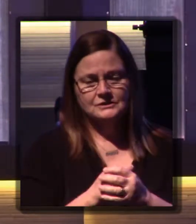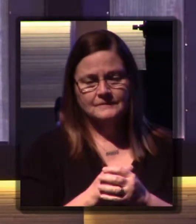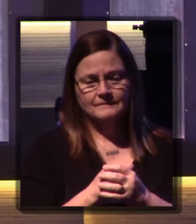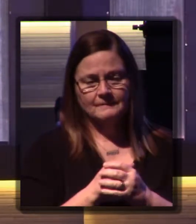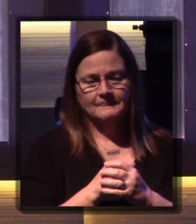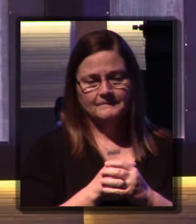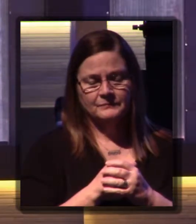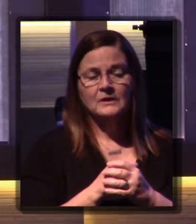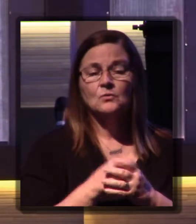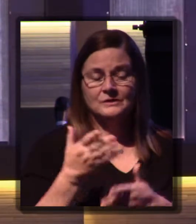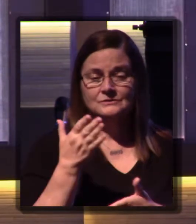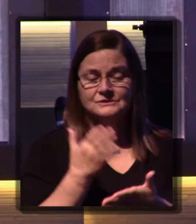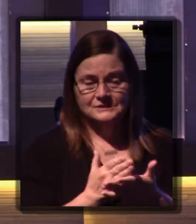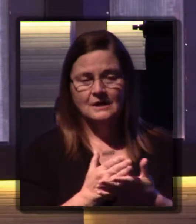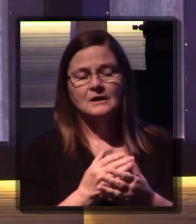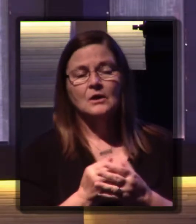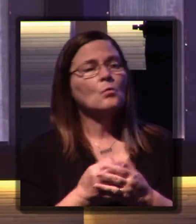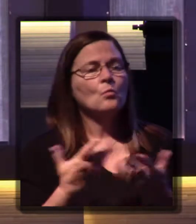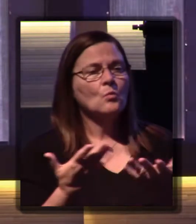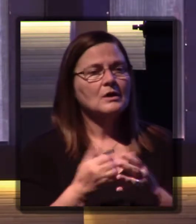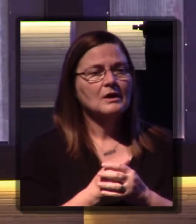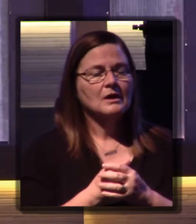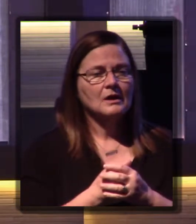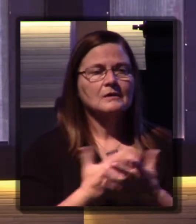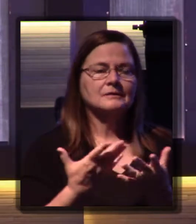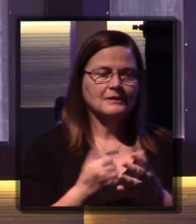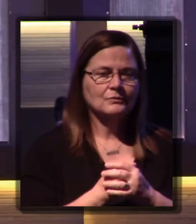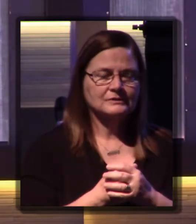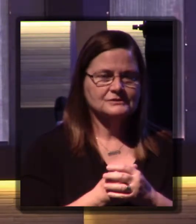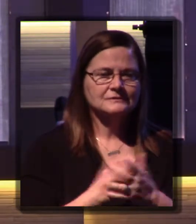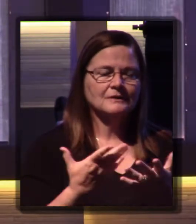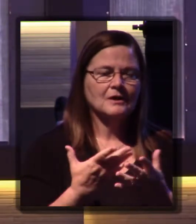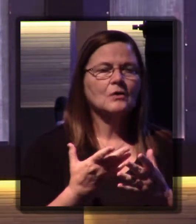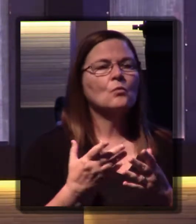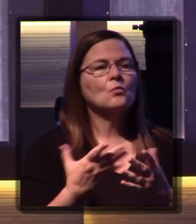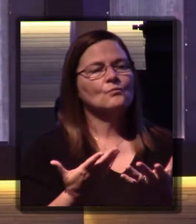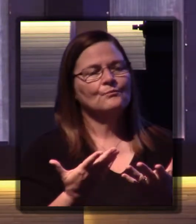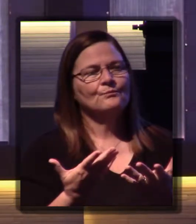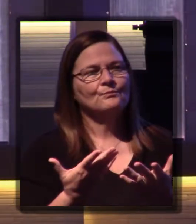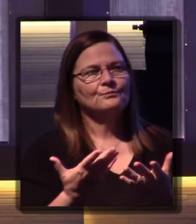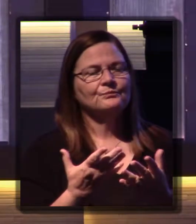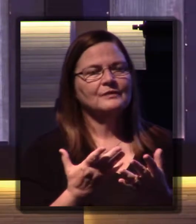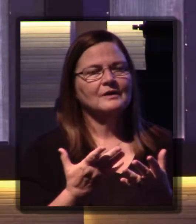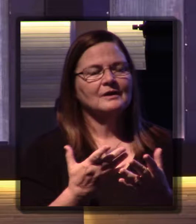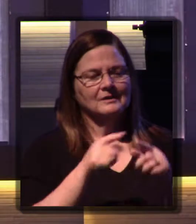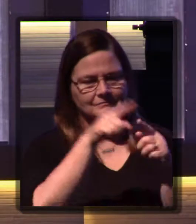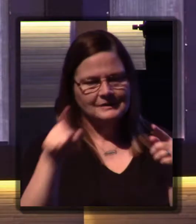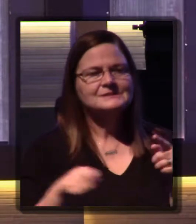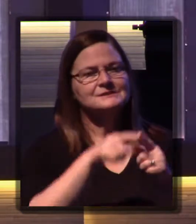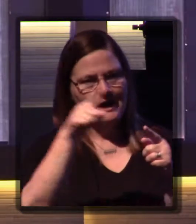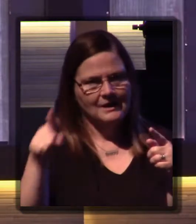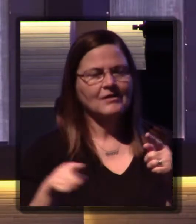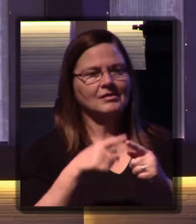you cease to deal treacherously, others will deal treacherously." In other words, what goes around comes around. And he says, nobody held a gun